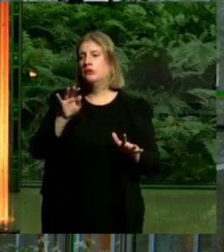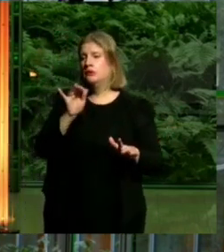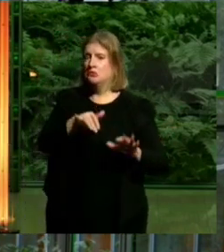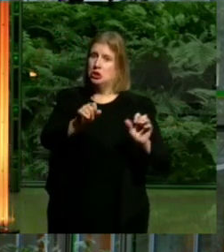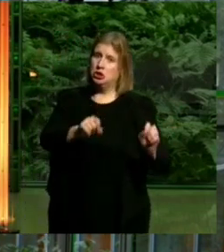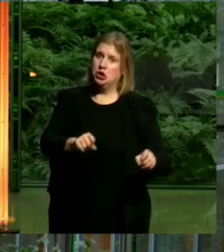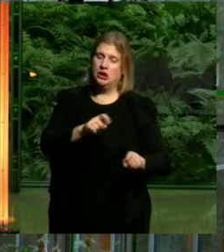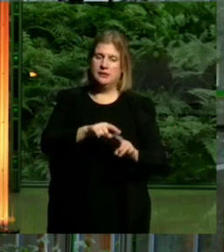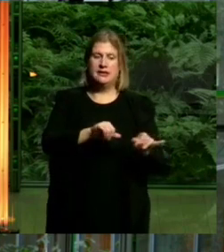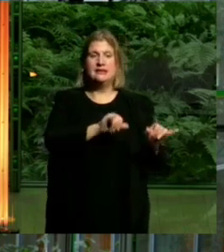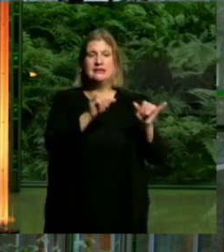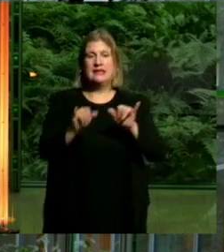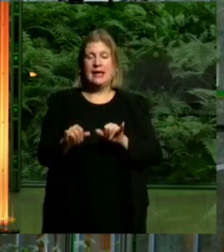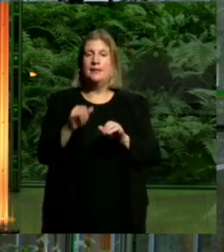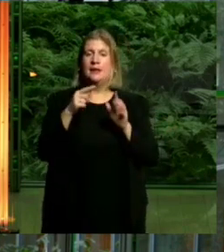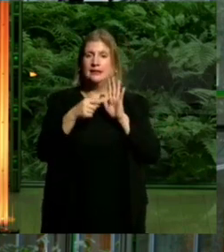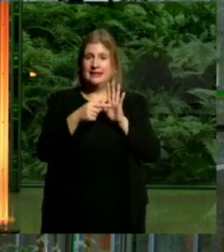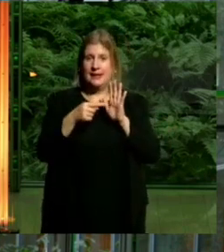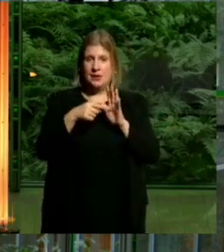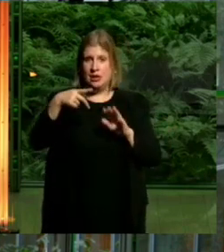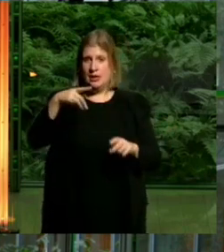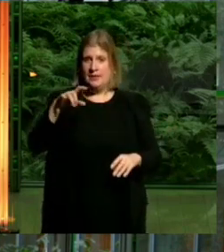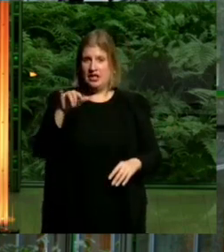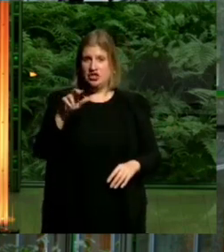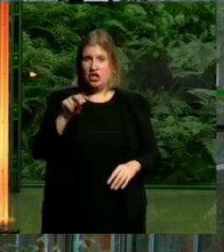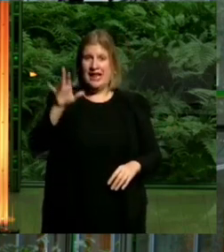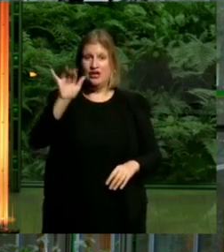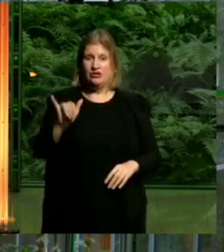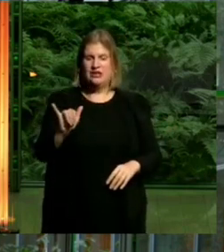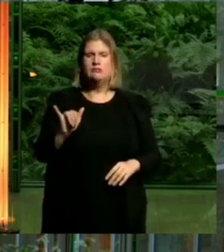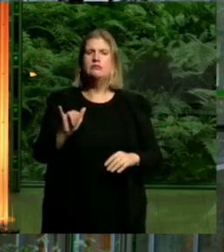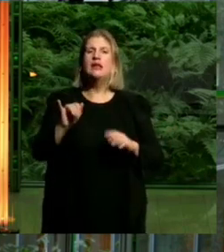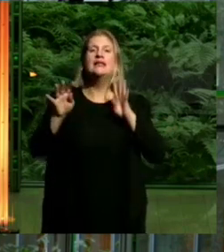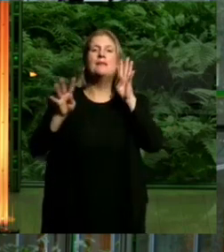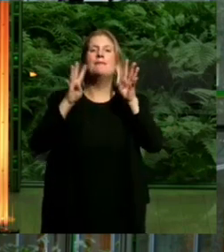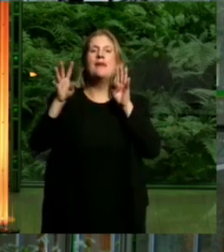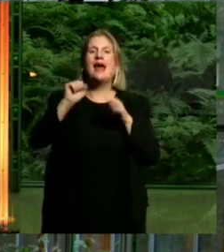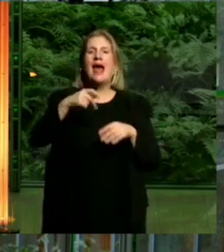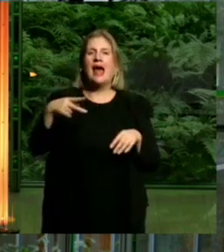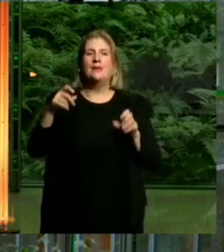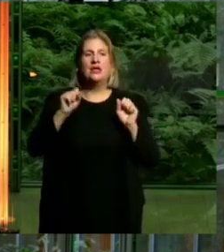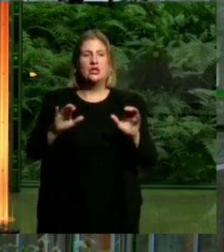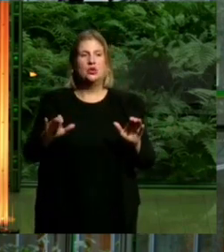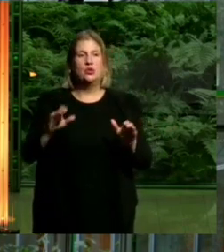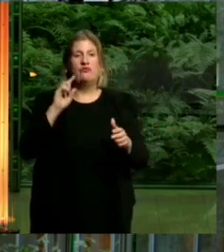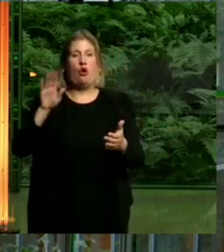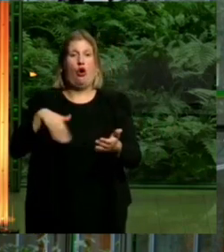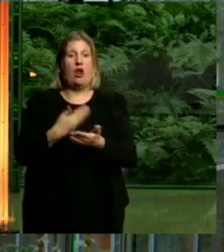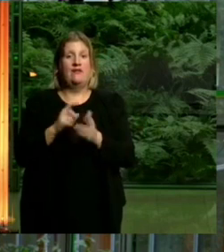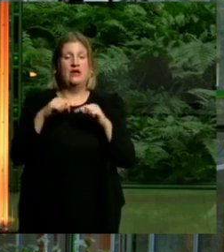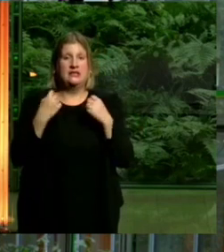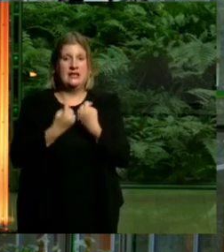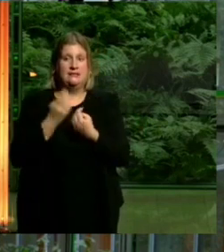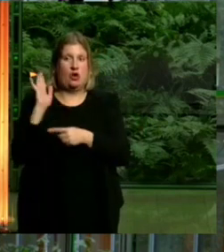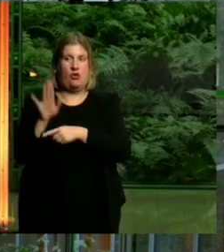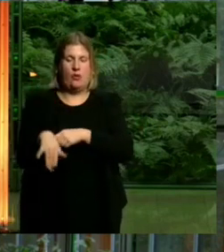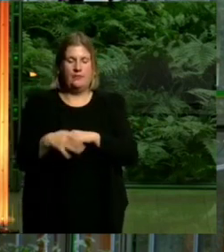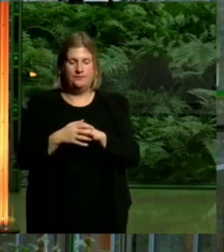example as the Pictionary example. Let's create an app that could do this for all of our teams all the time. So in this